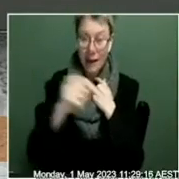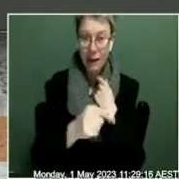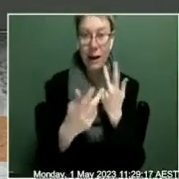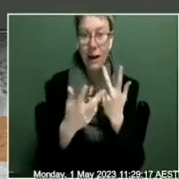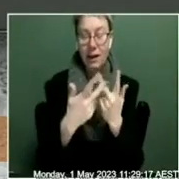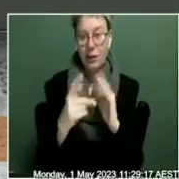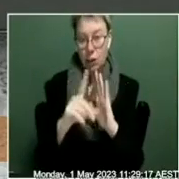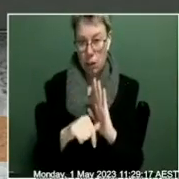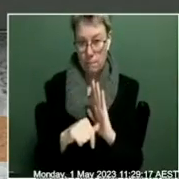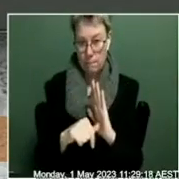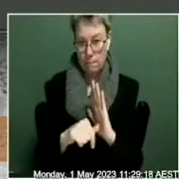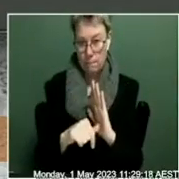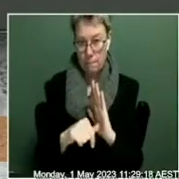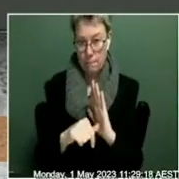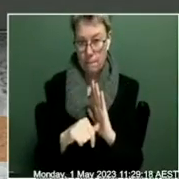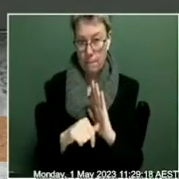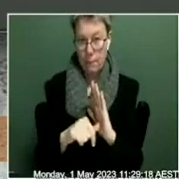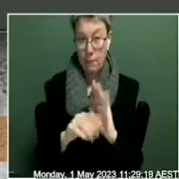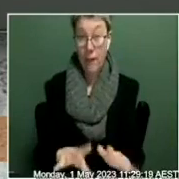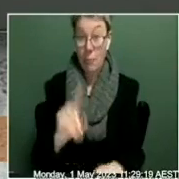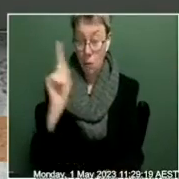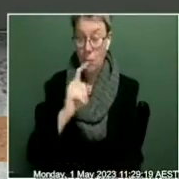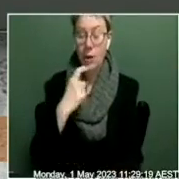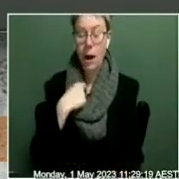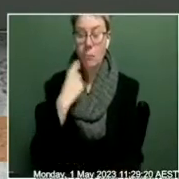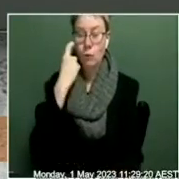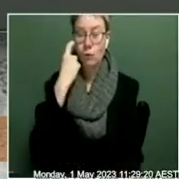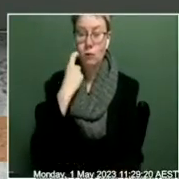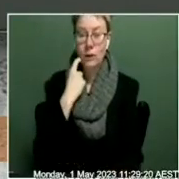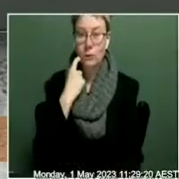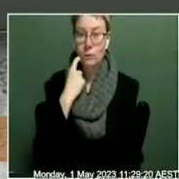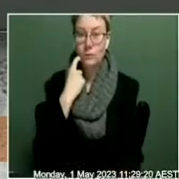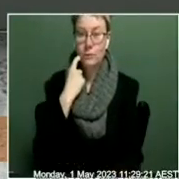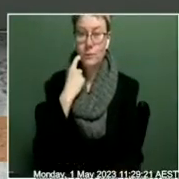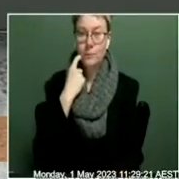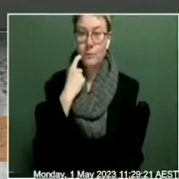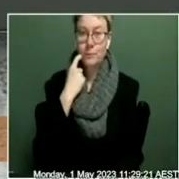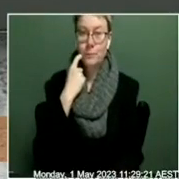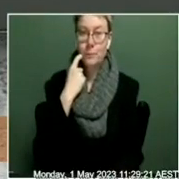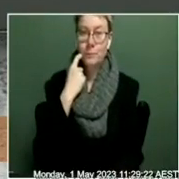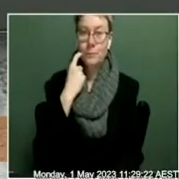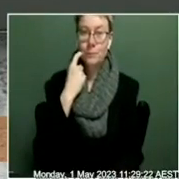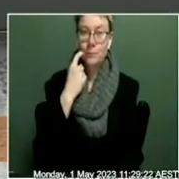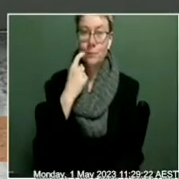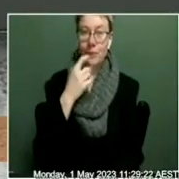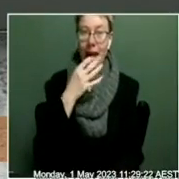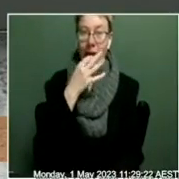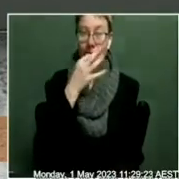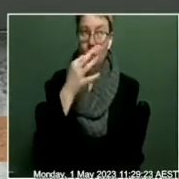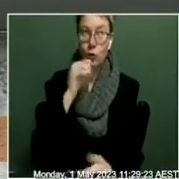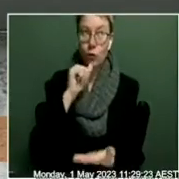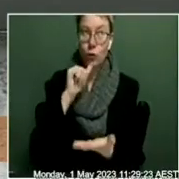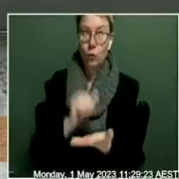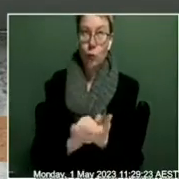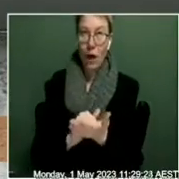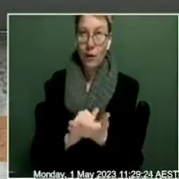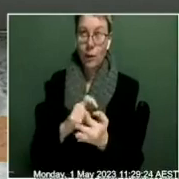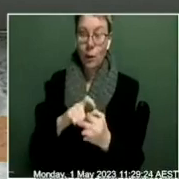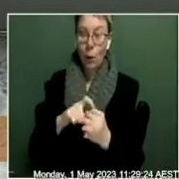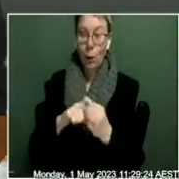put the questions without raising any concerns about issues that are unresolved.